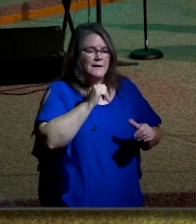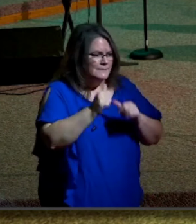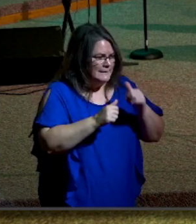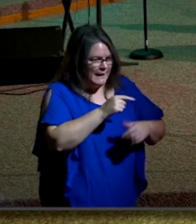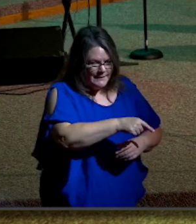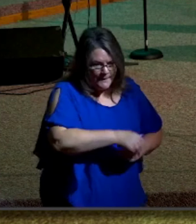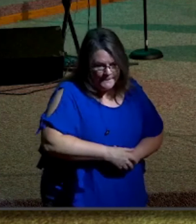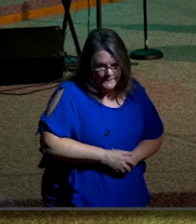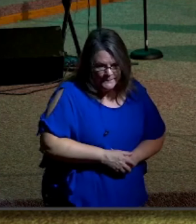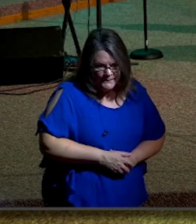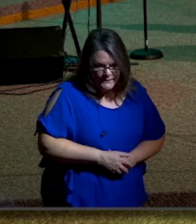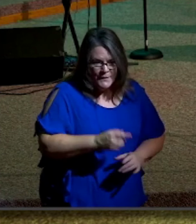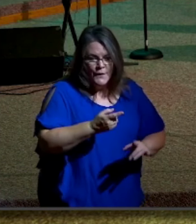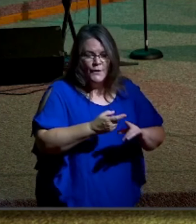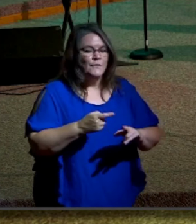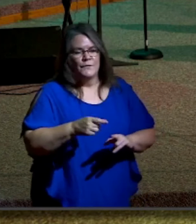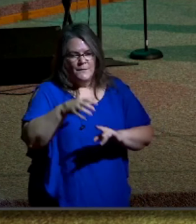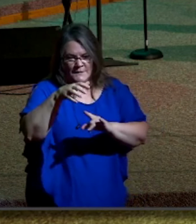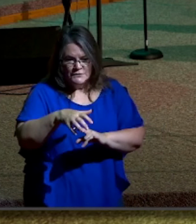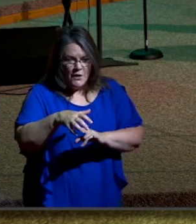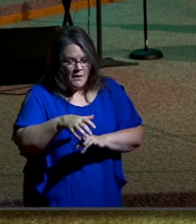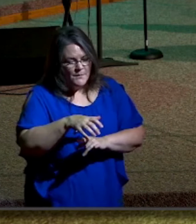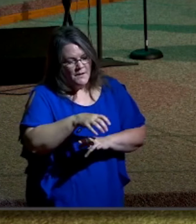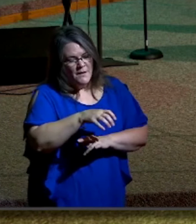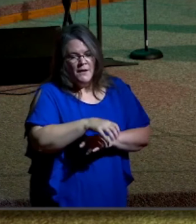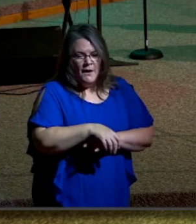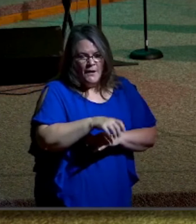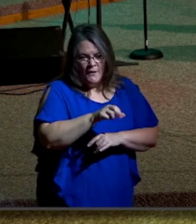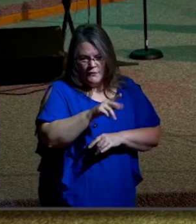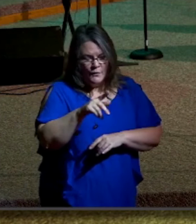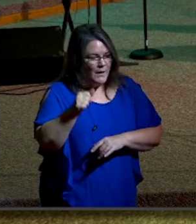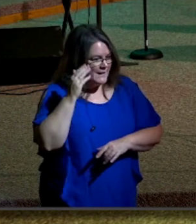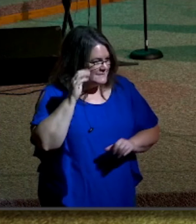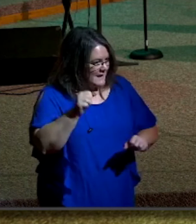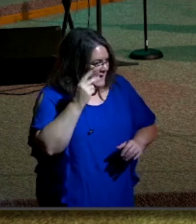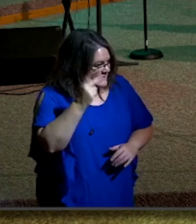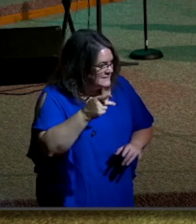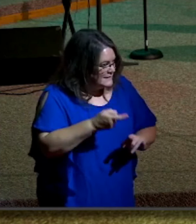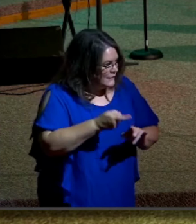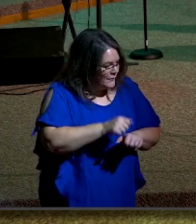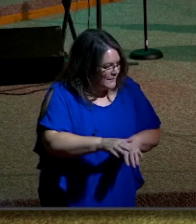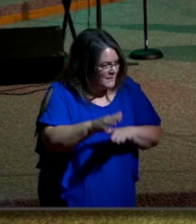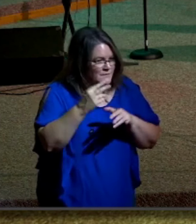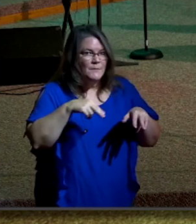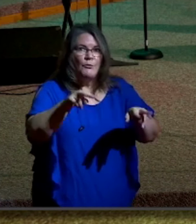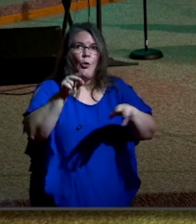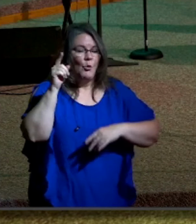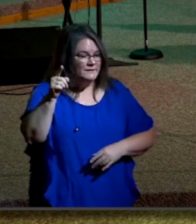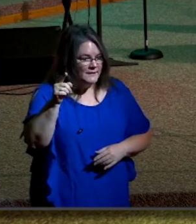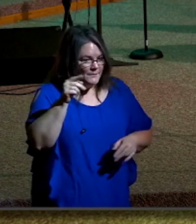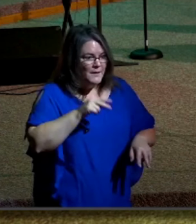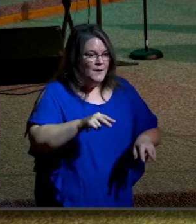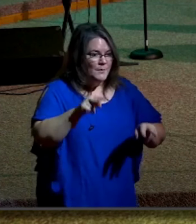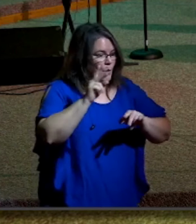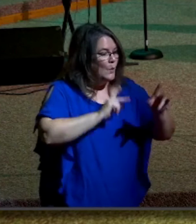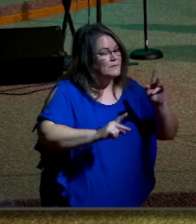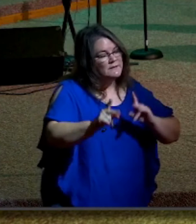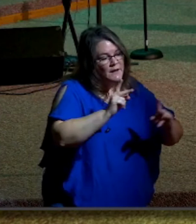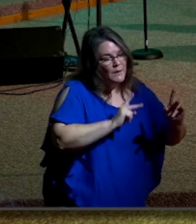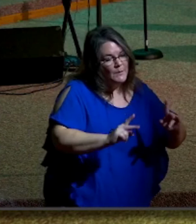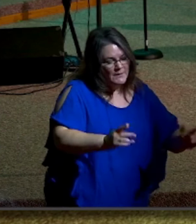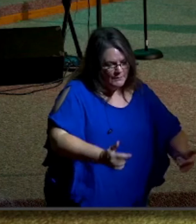For from the top of the crags I see him. From the hills I behold him. Behold, a people dwelling